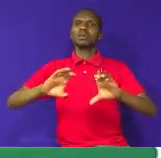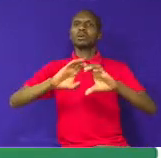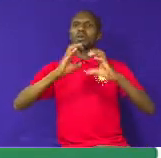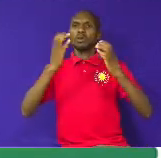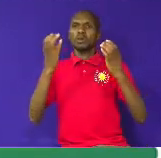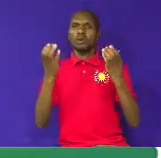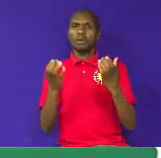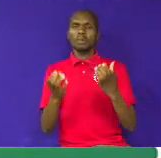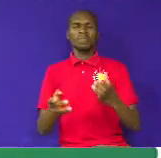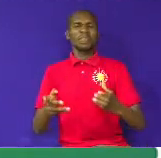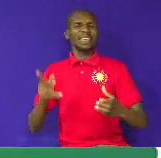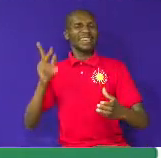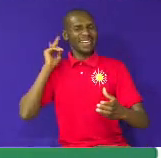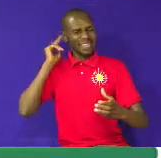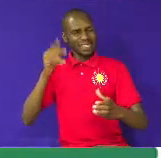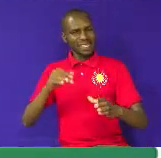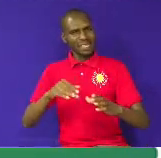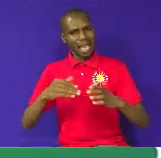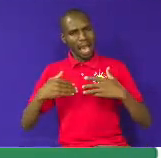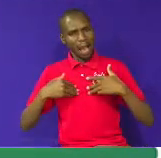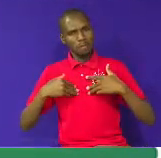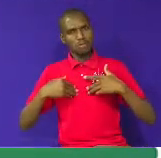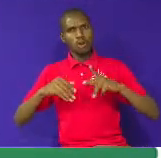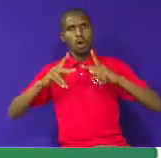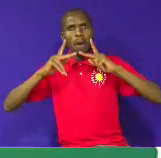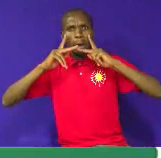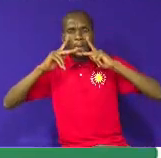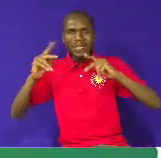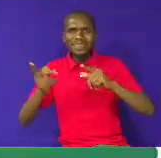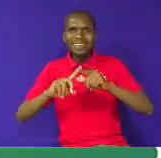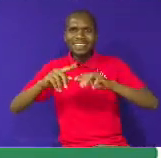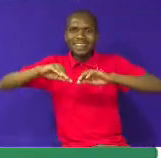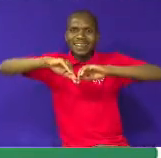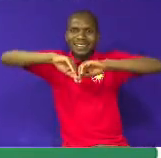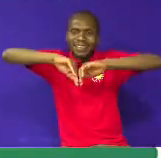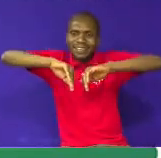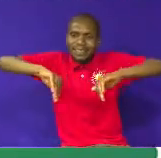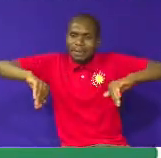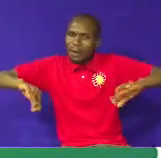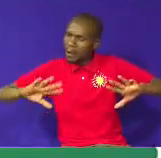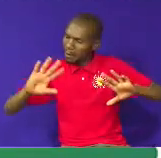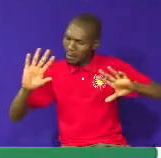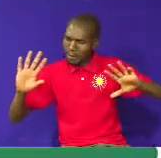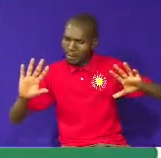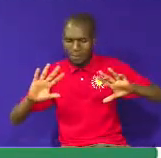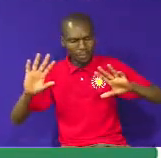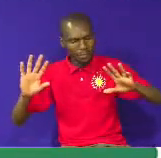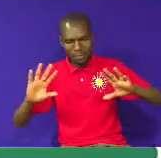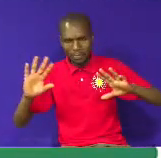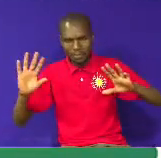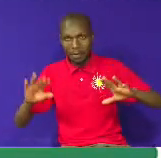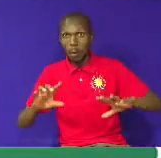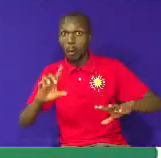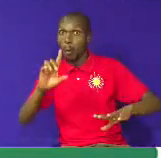reta Gusii amo timoye gabate baise kwa kwa bachimbara